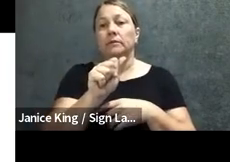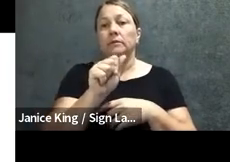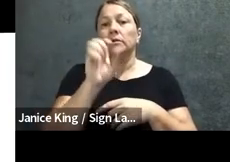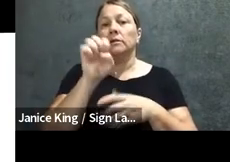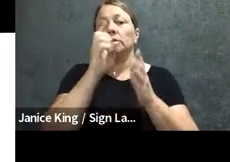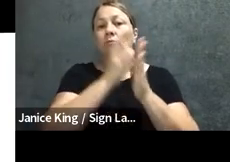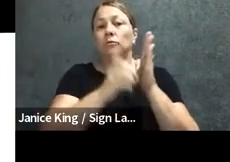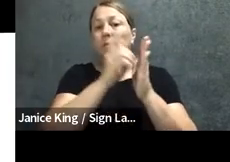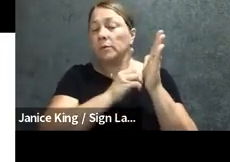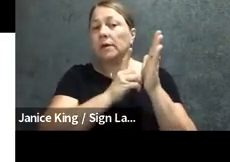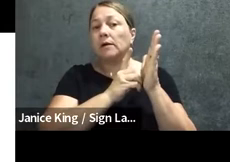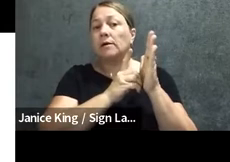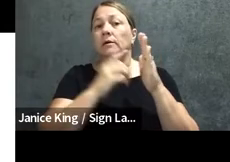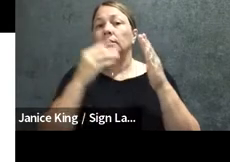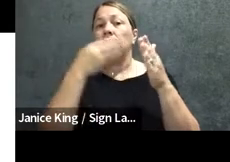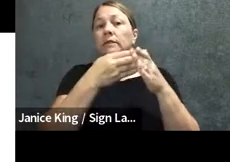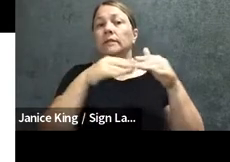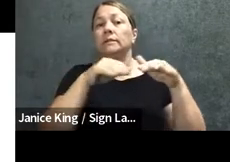It also, in order to